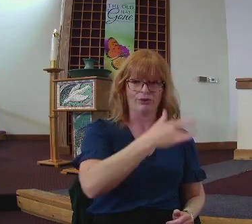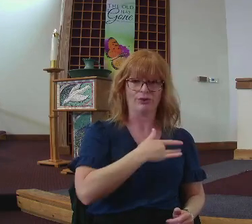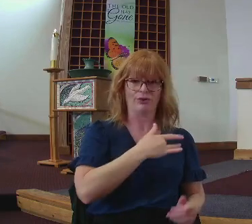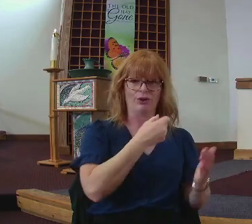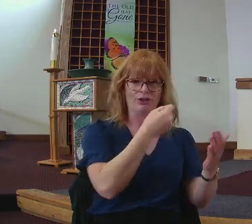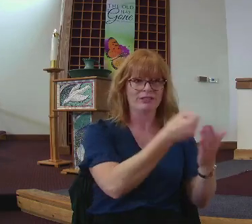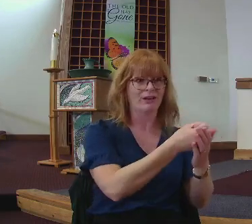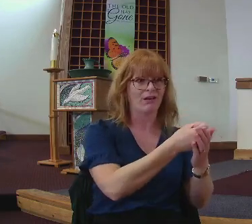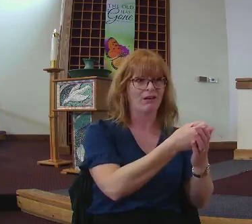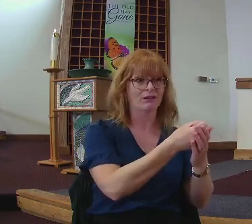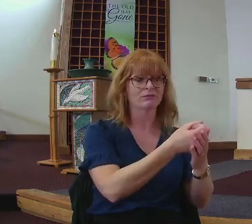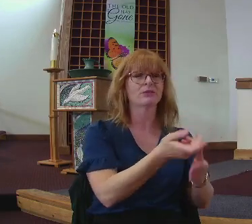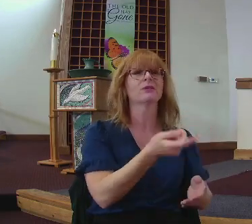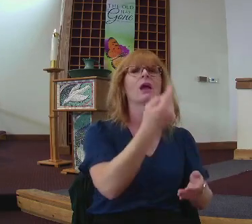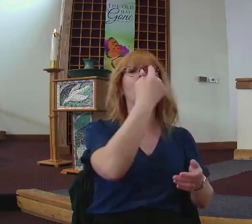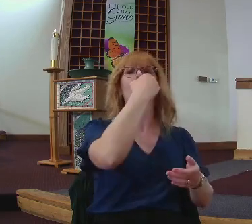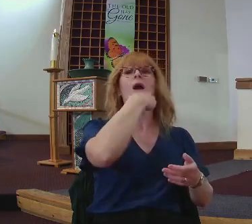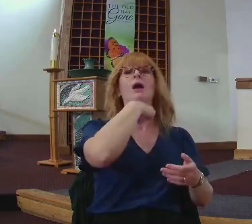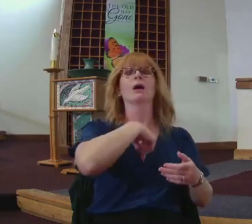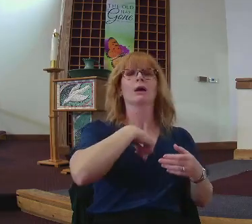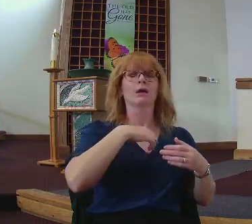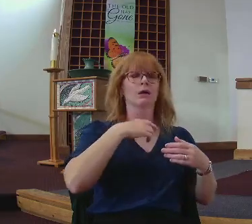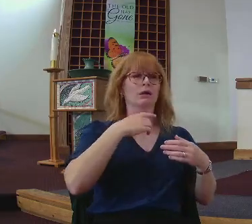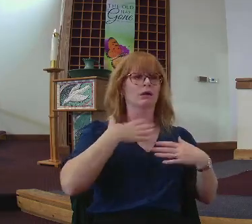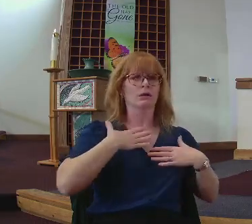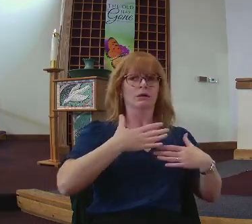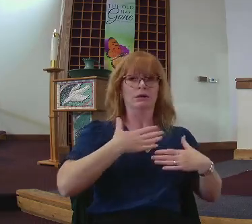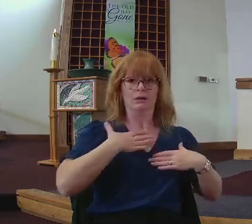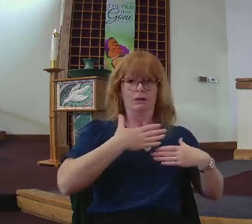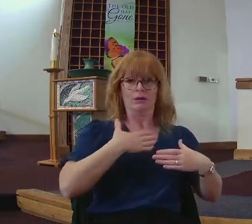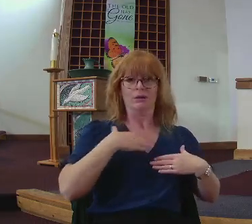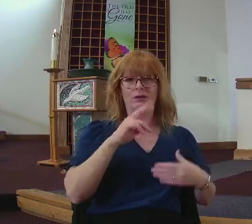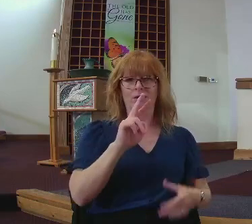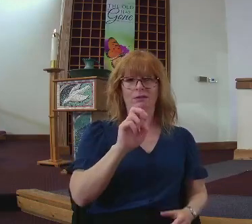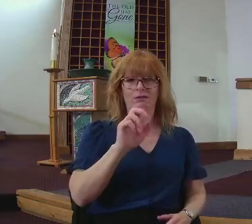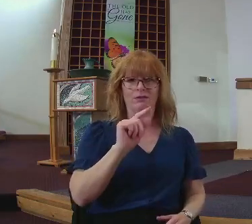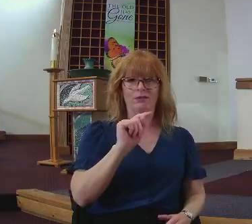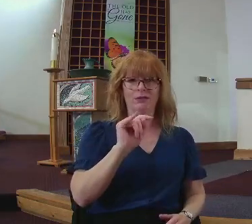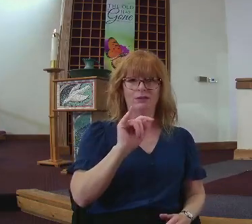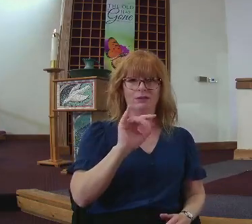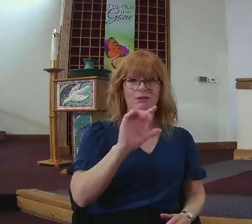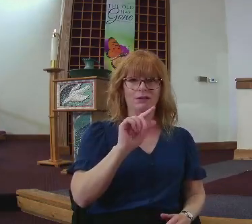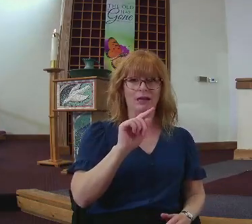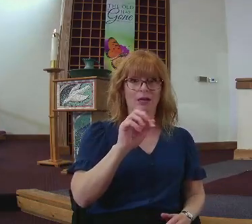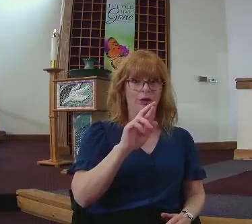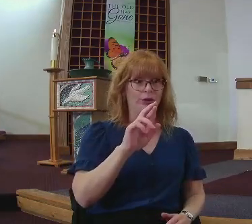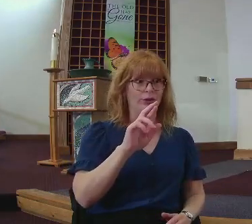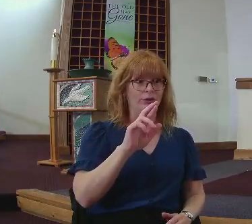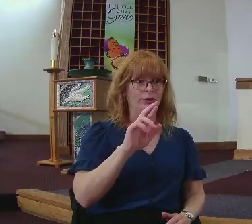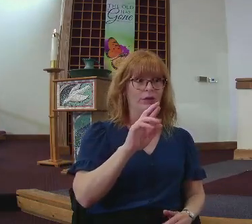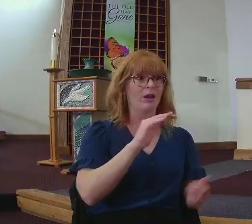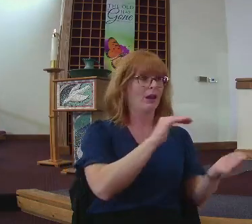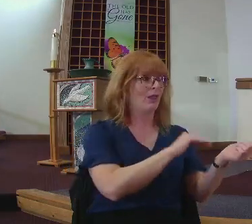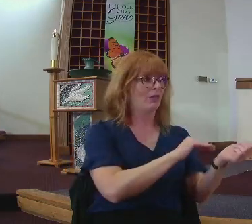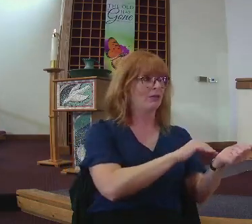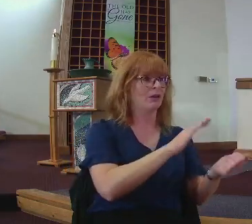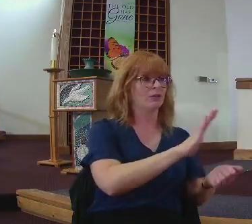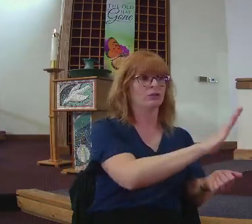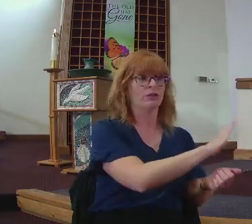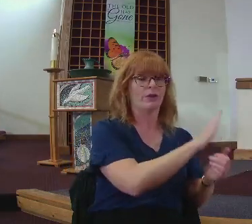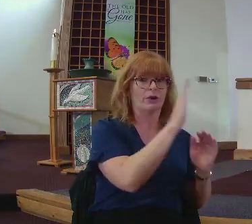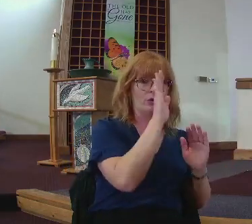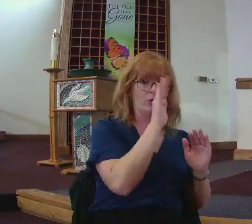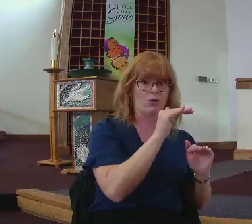support, upon a ventilator, and it did all of the breathing for him. And the hope was that his body would